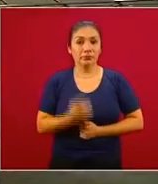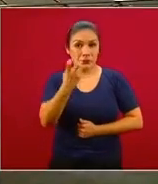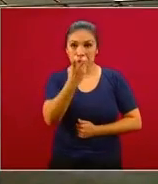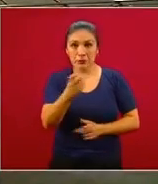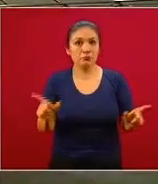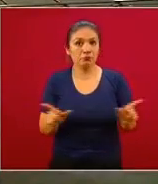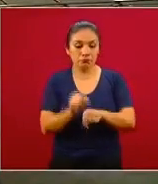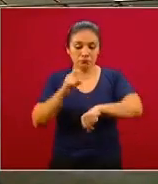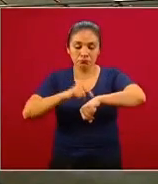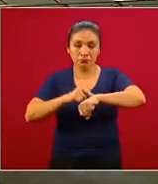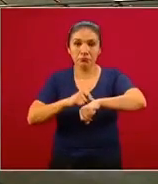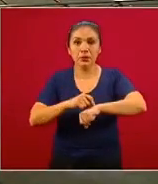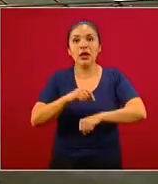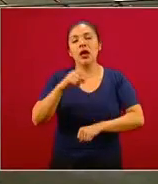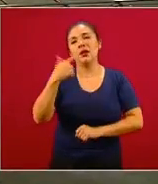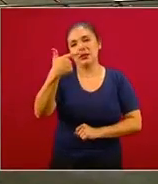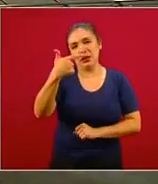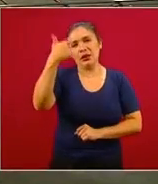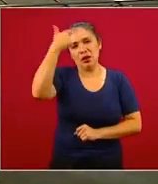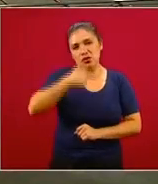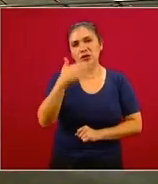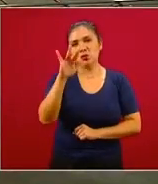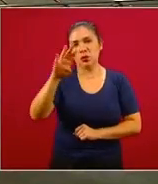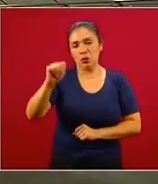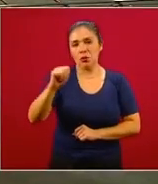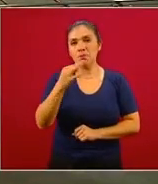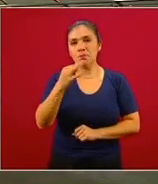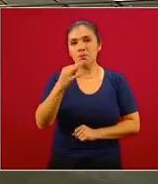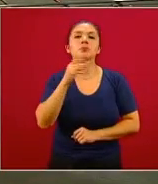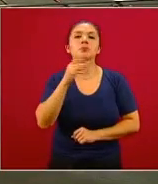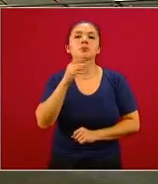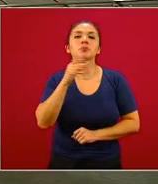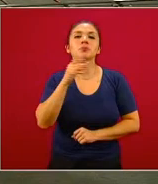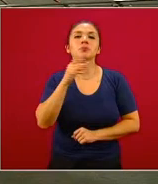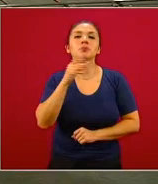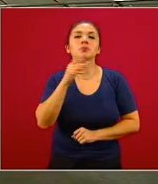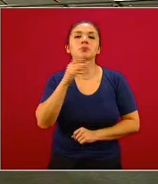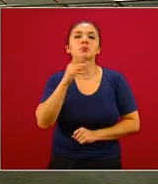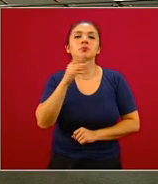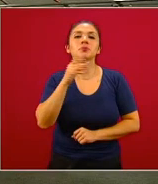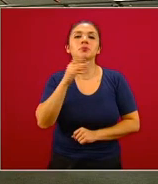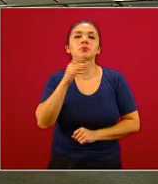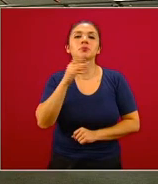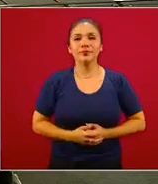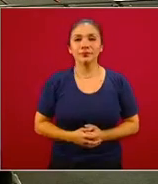of Mexico area. I think we're done. It's 7:59. We'll continue tomorrow. Thank you so much. Good night.